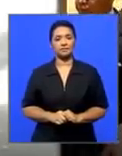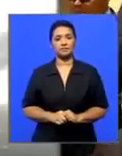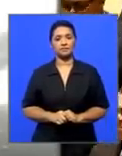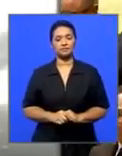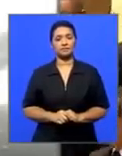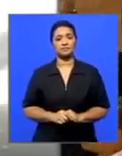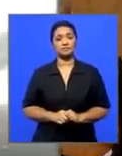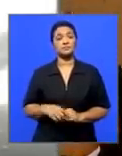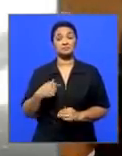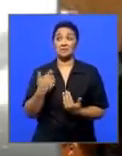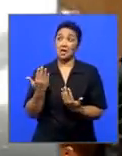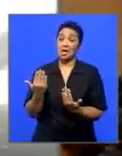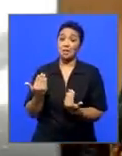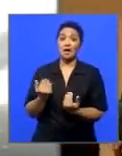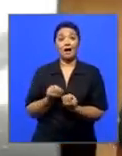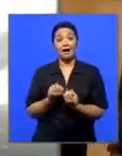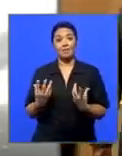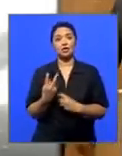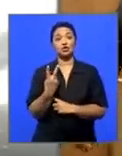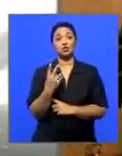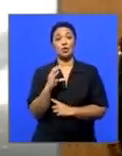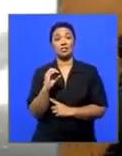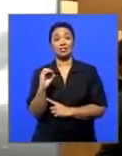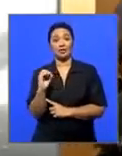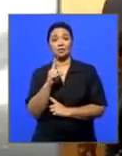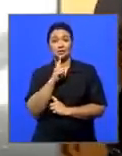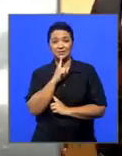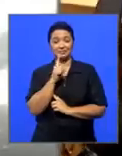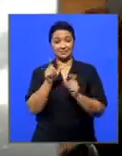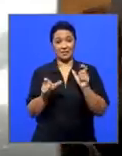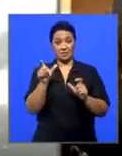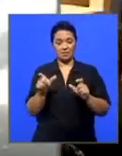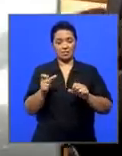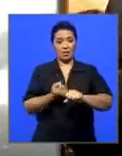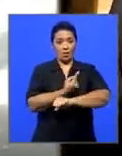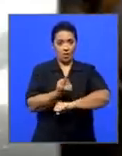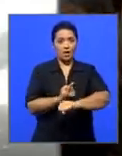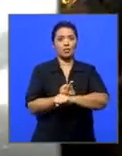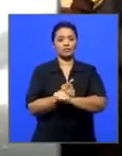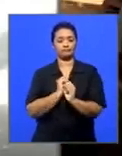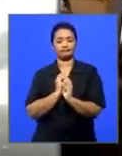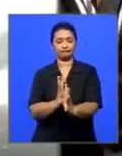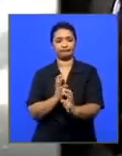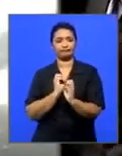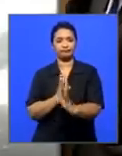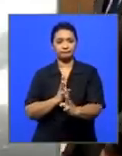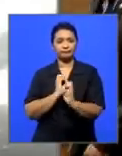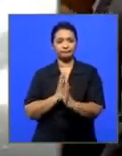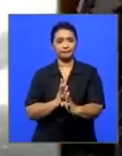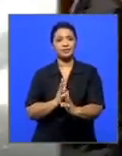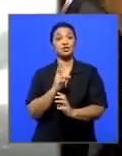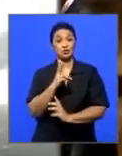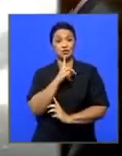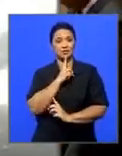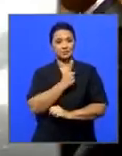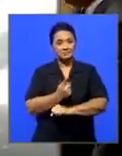We're expecting about 2,000 people per hour to file past the body as it is getting up to the hour where